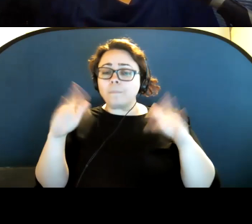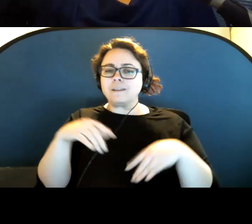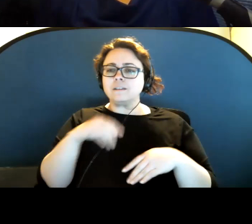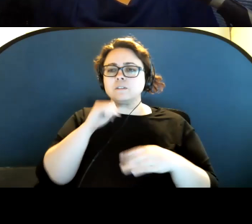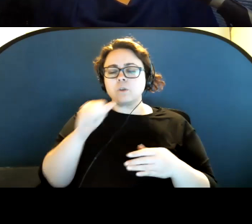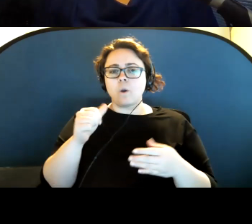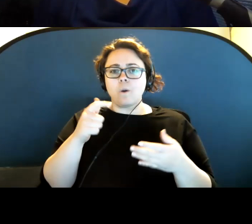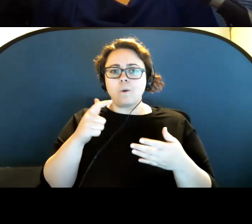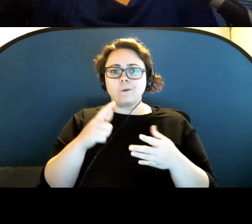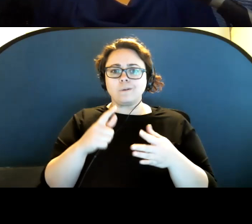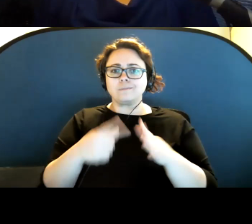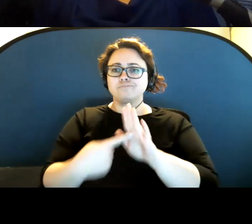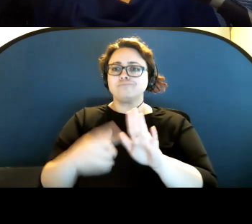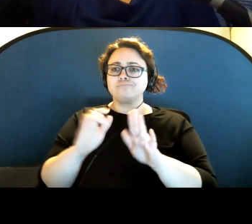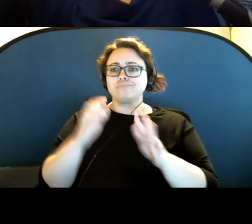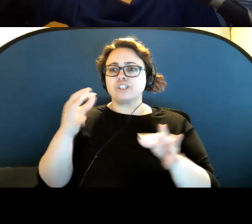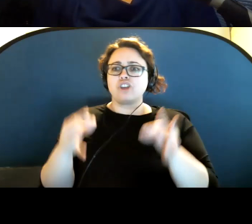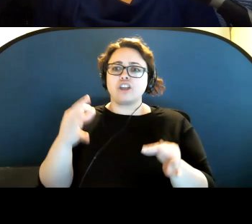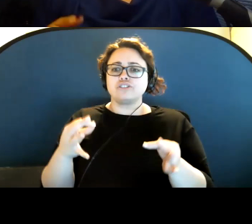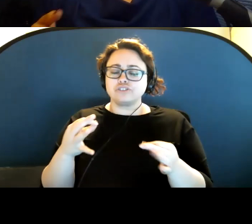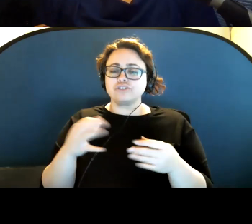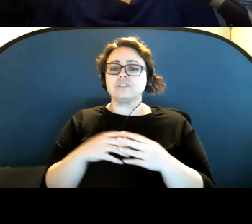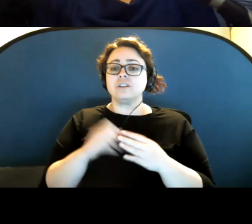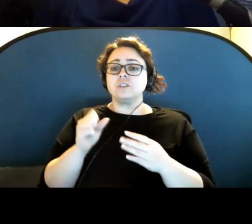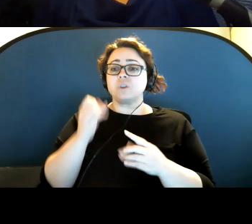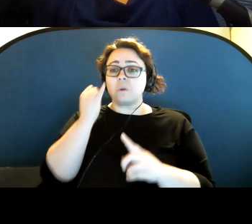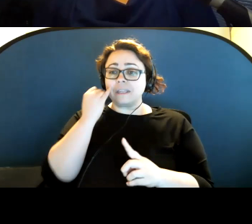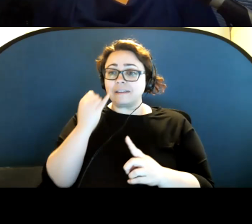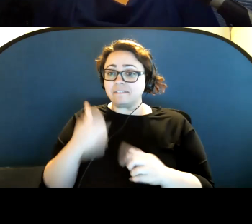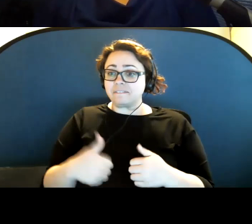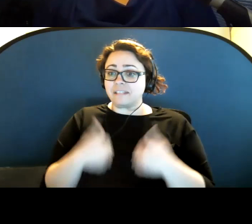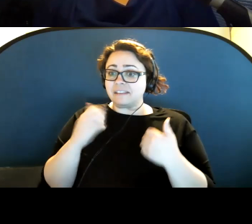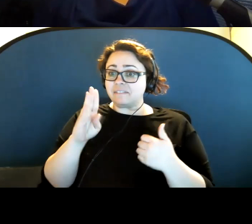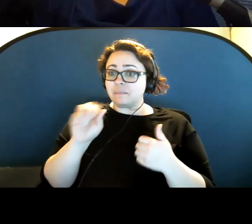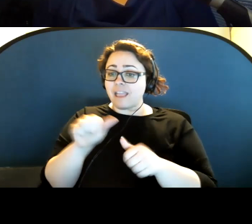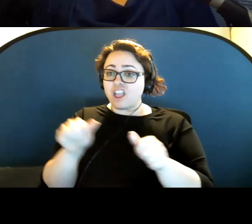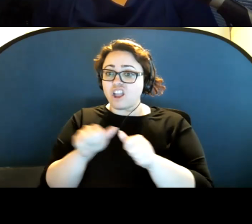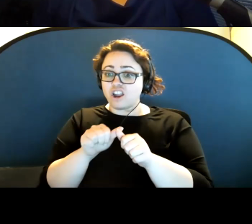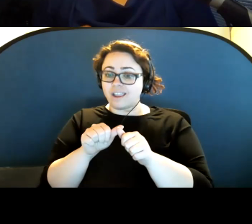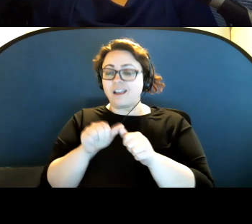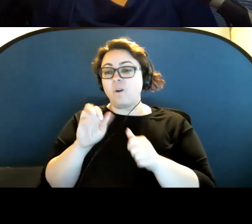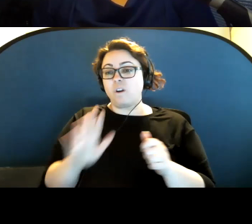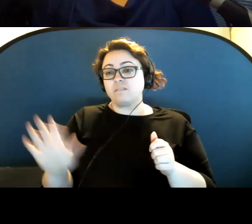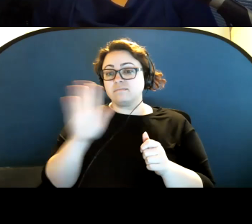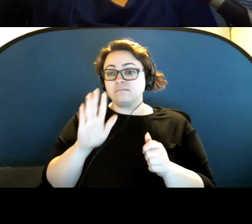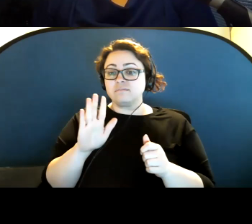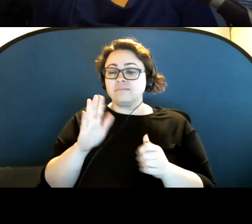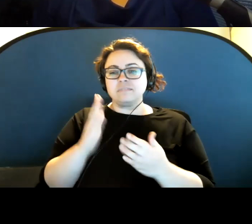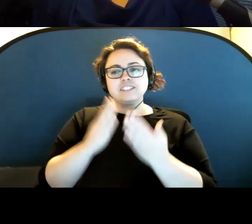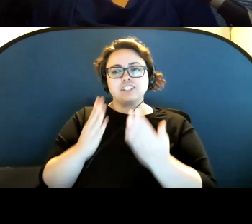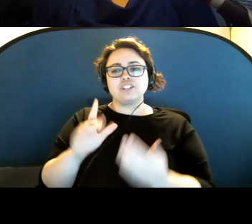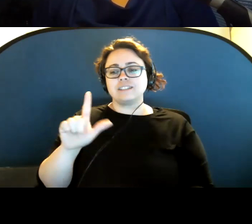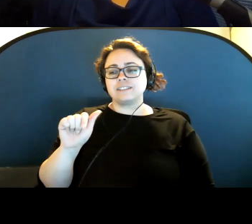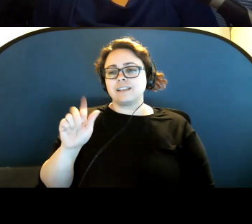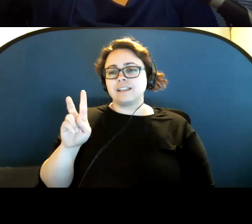talk about their life experiences. So for those of you in the Bay Area or really all over, I would suggest the Lavender Seniors. They have some tremendous training